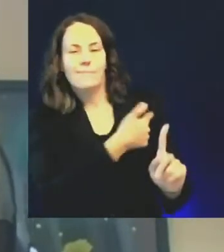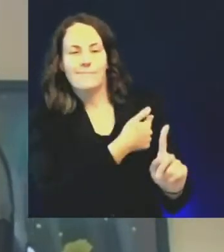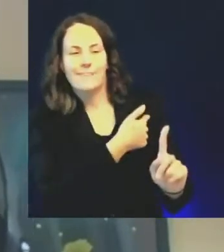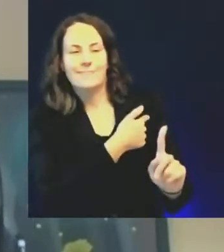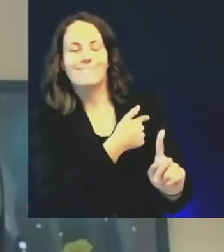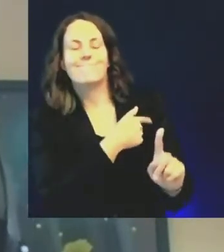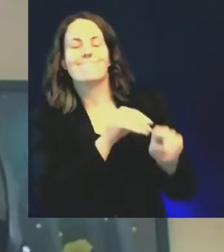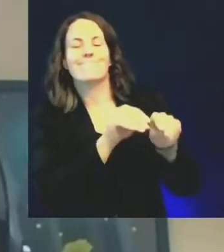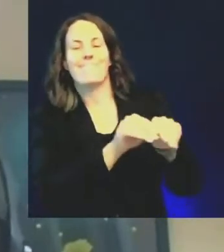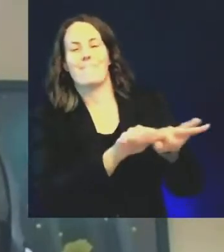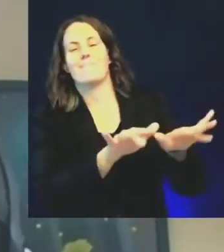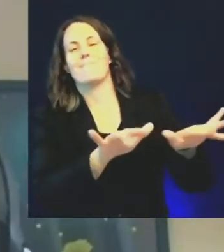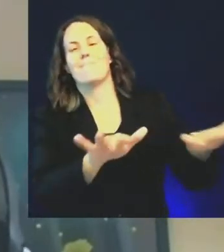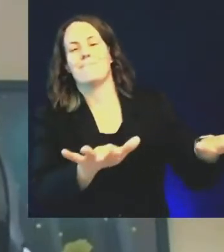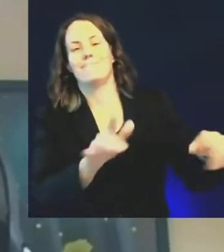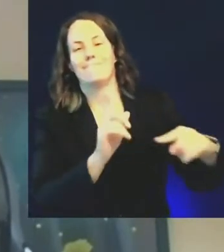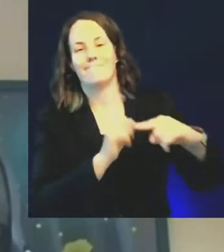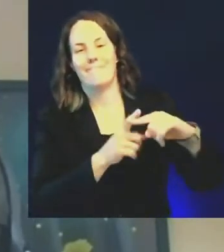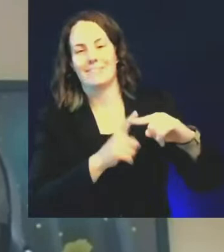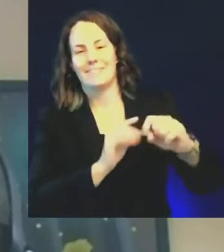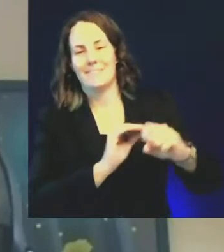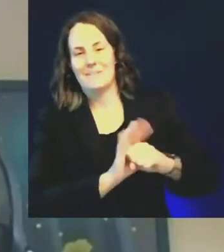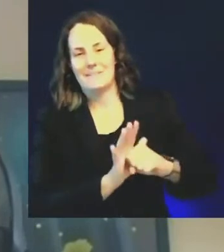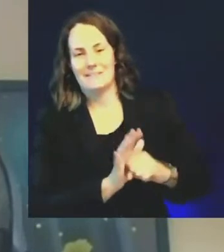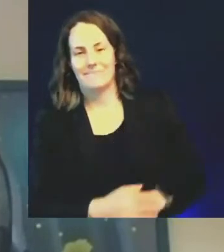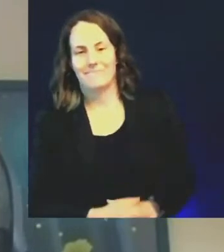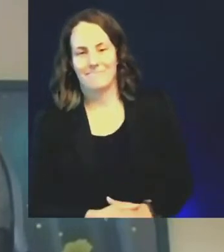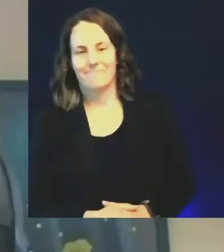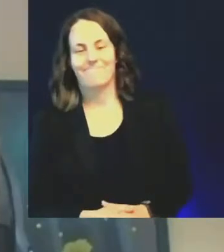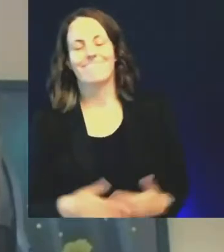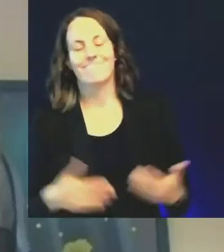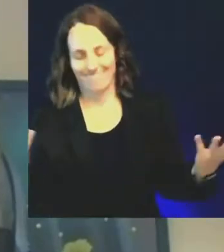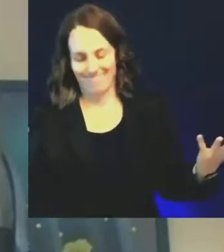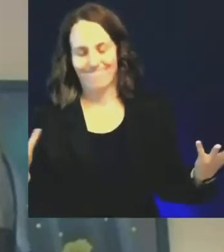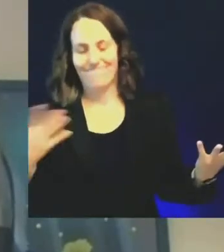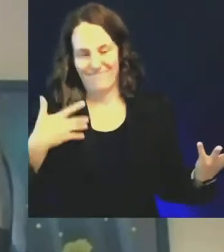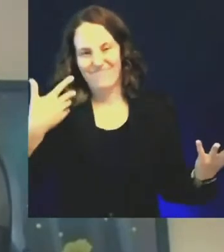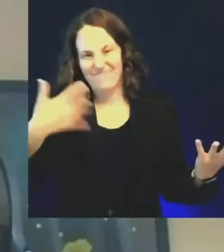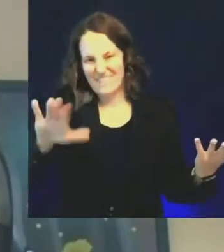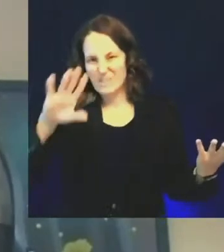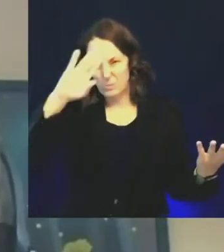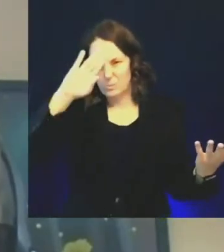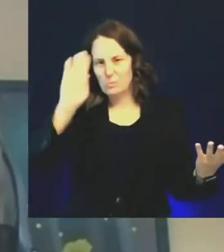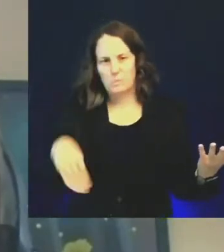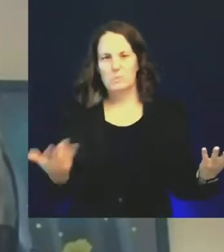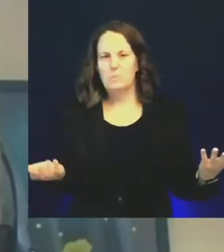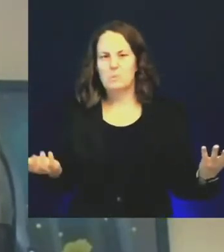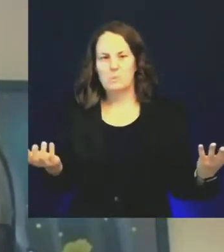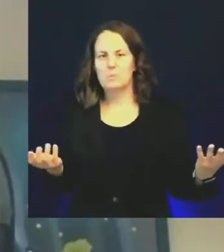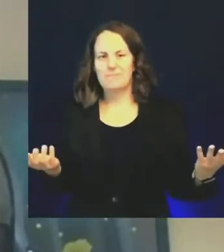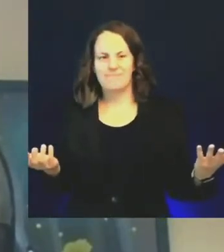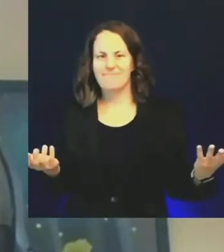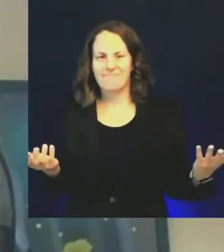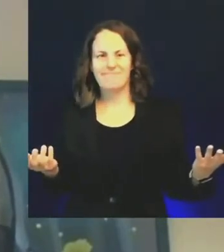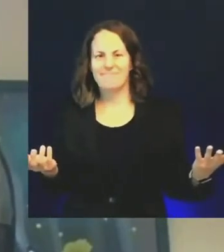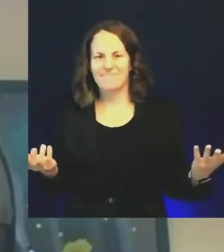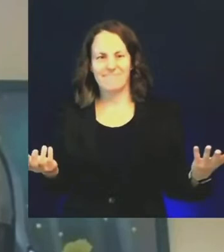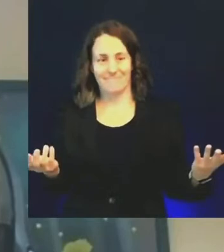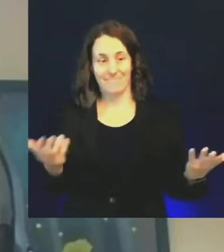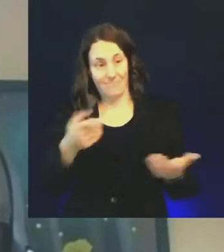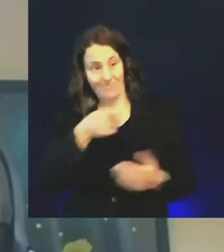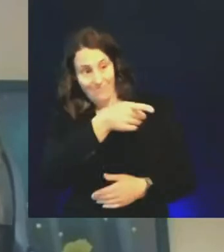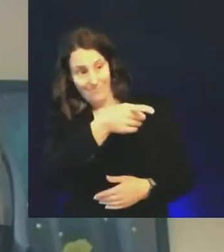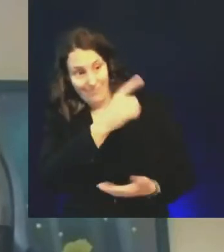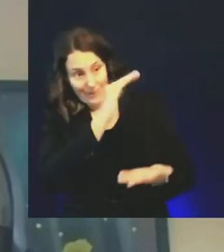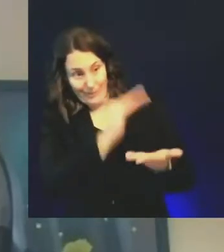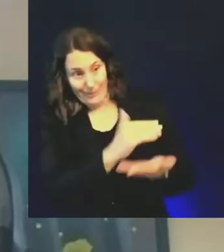have talked about throughout this pandemic, we see painfully low rates of vaccination